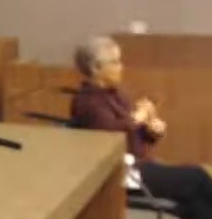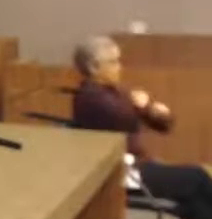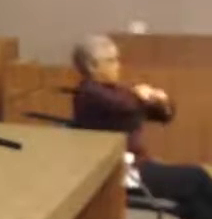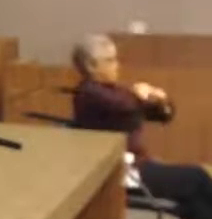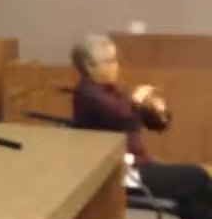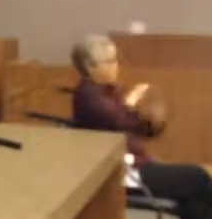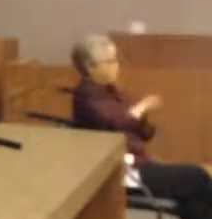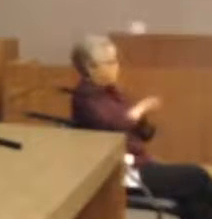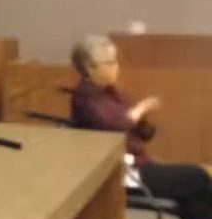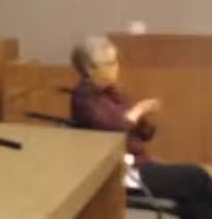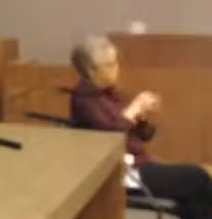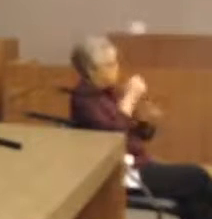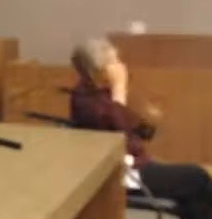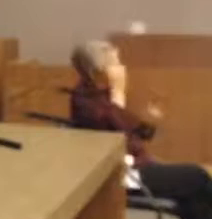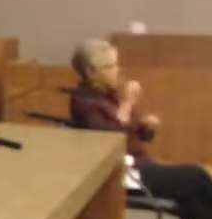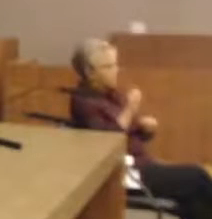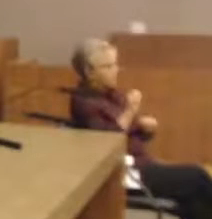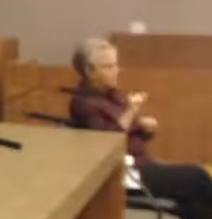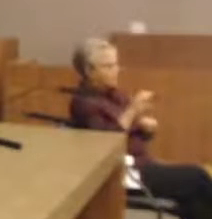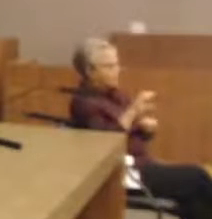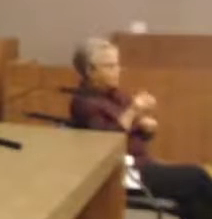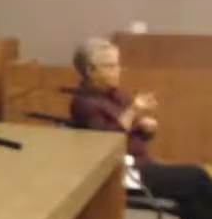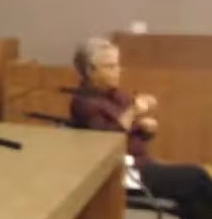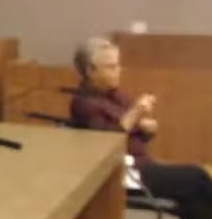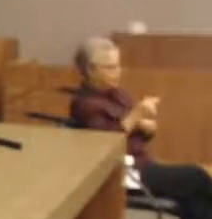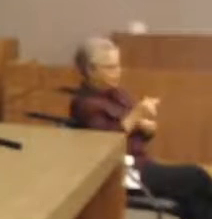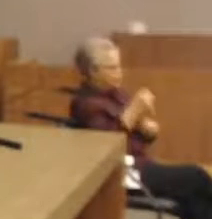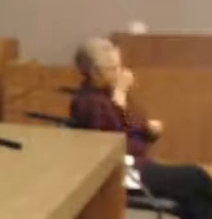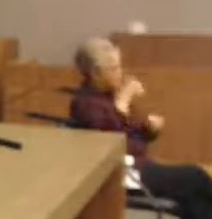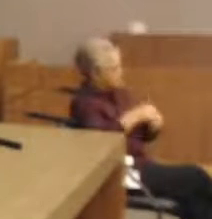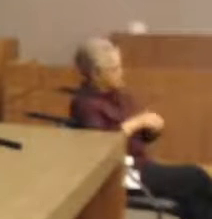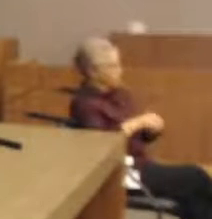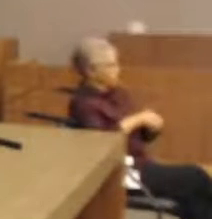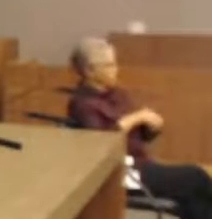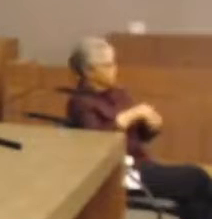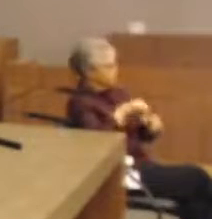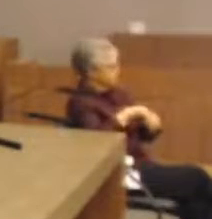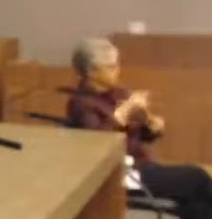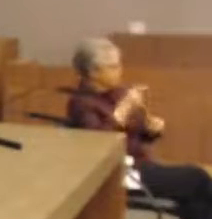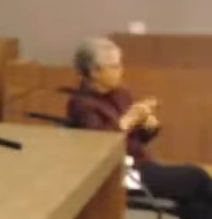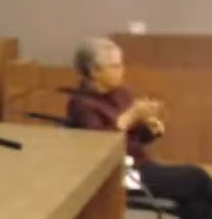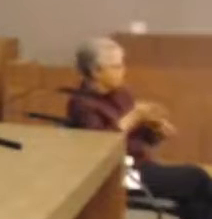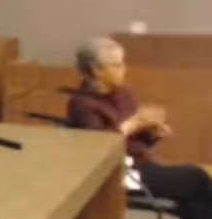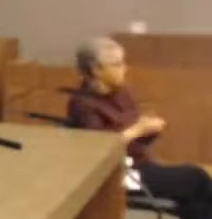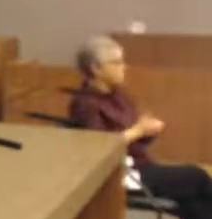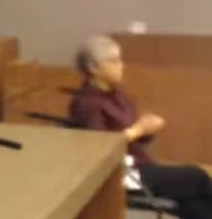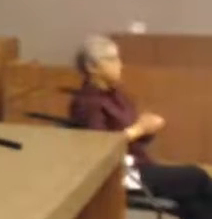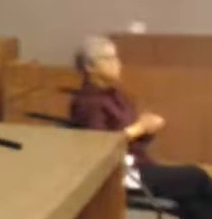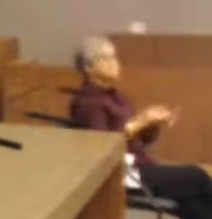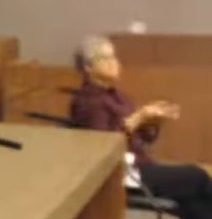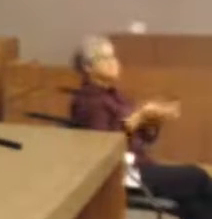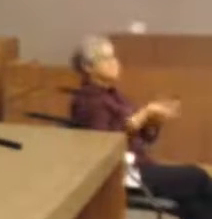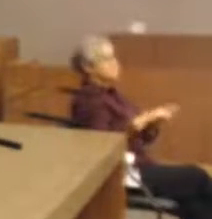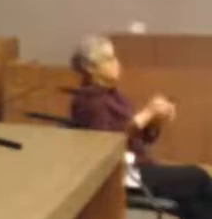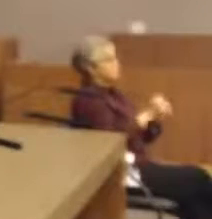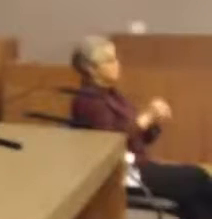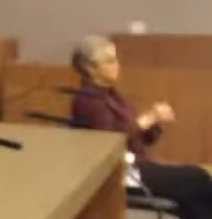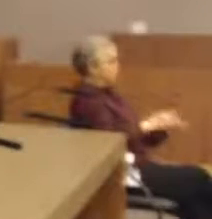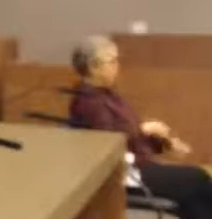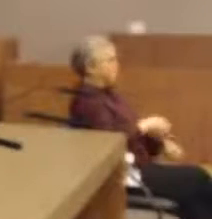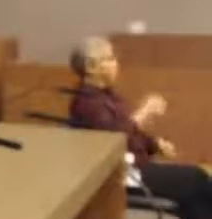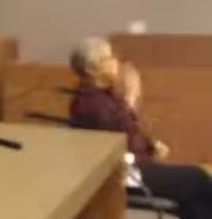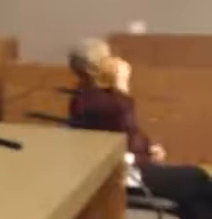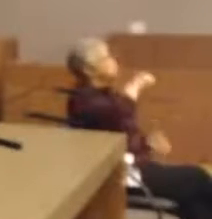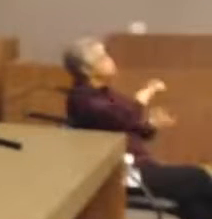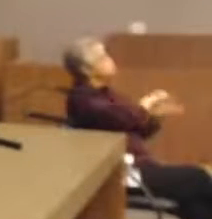like those things didn't happen. It happens when you have anesthesia. Any kind of those chemicals that shut that off, you're not going to remember